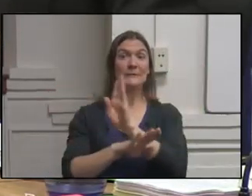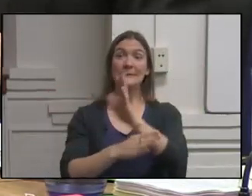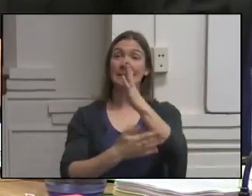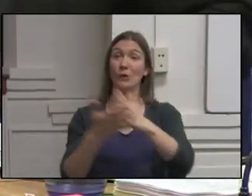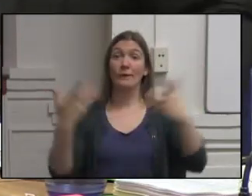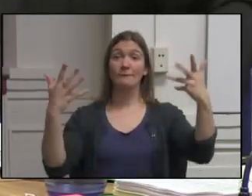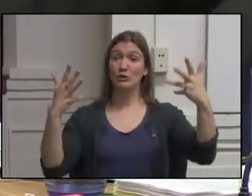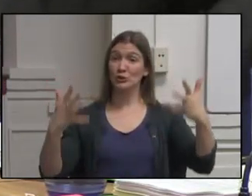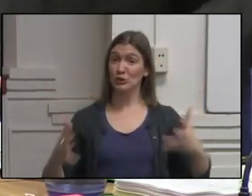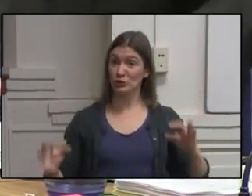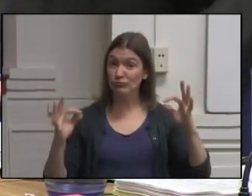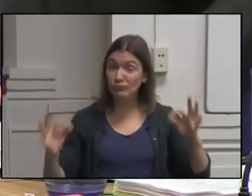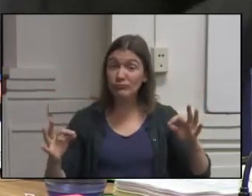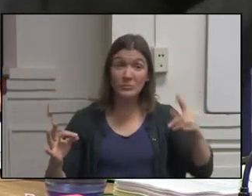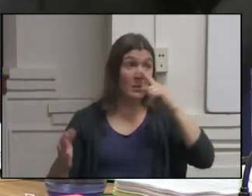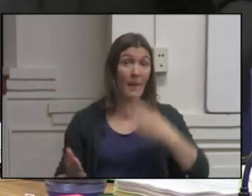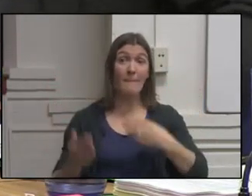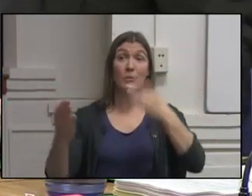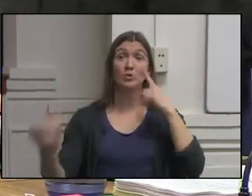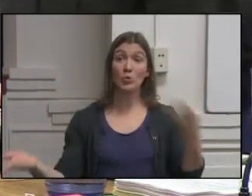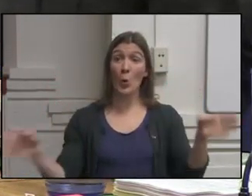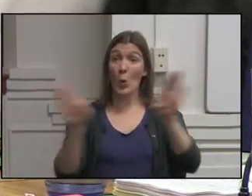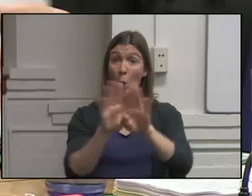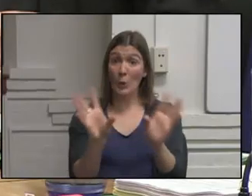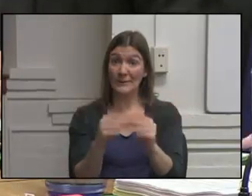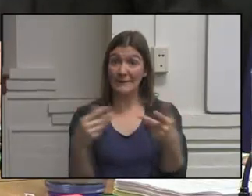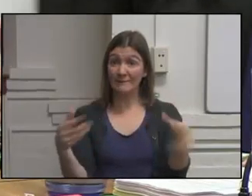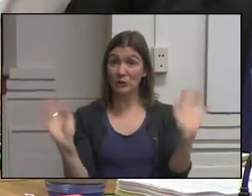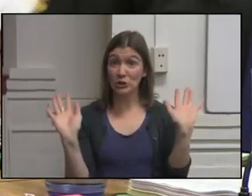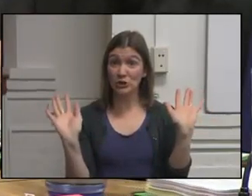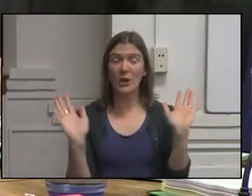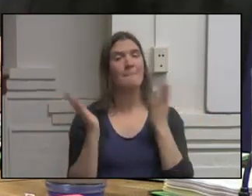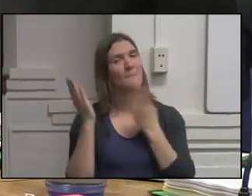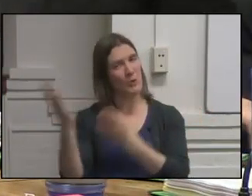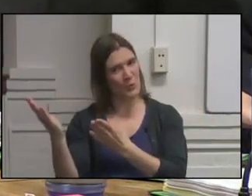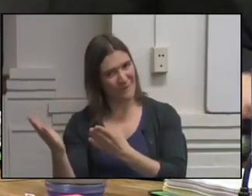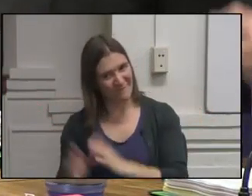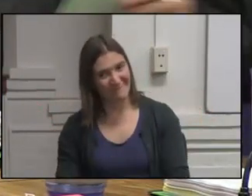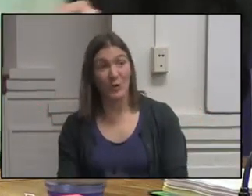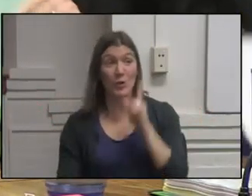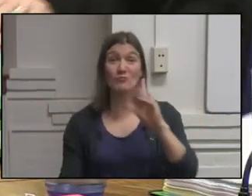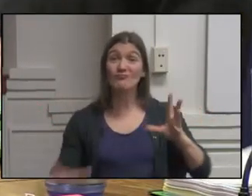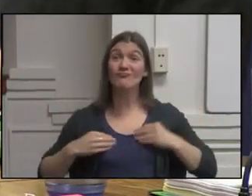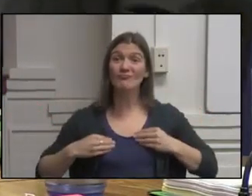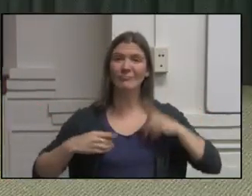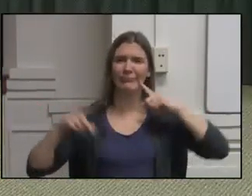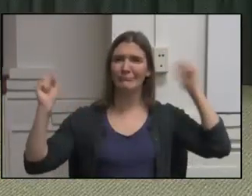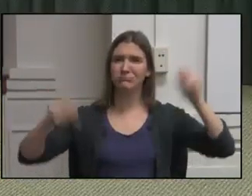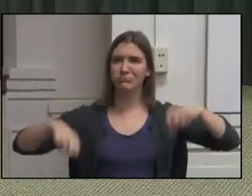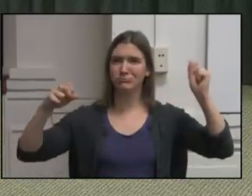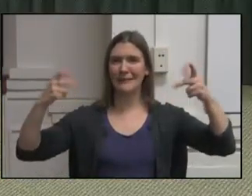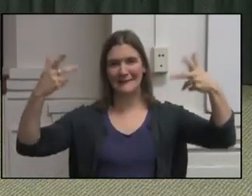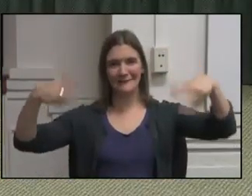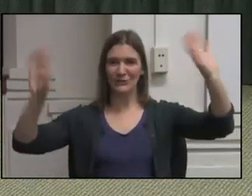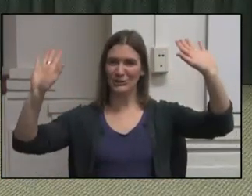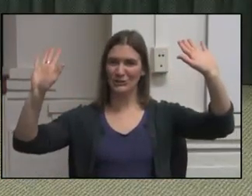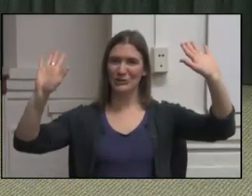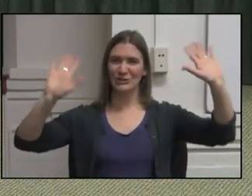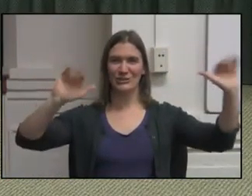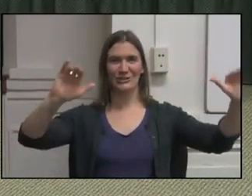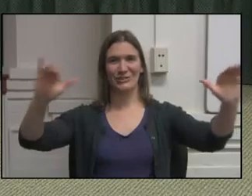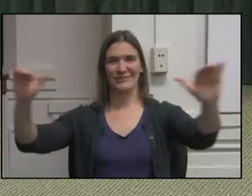evening. I would entertain a motion to adjourn. So all in favor? Aye.